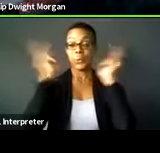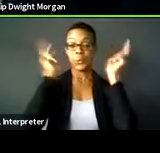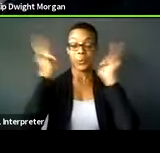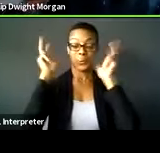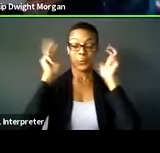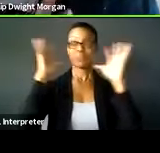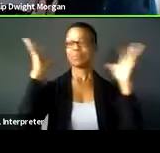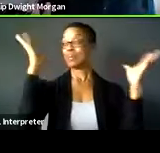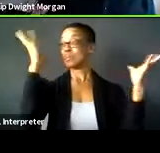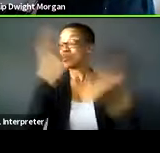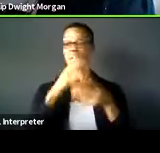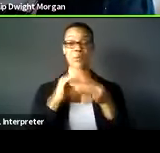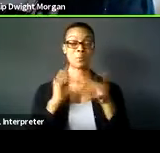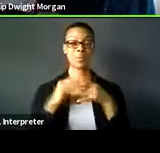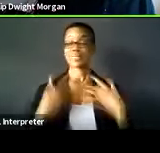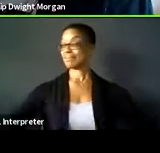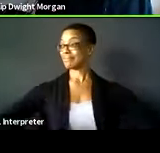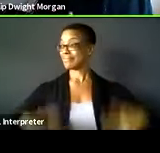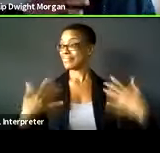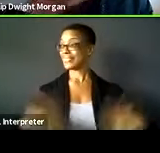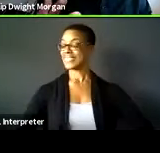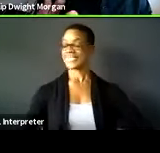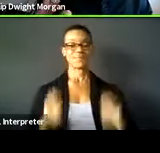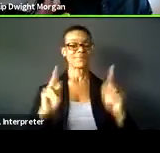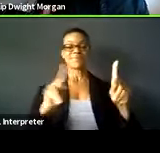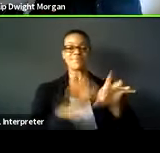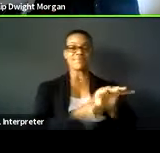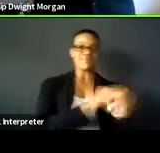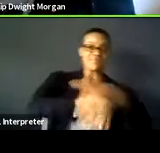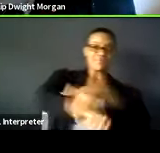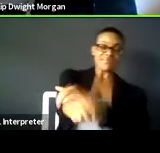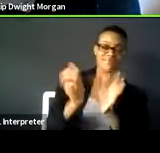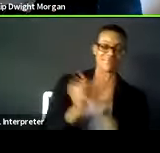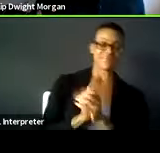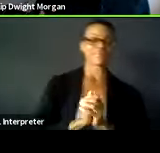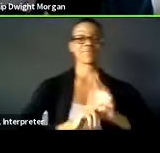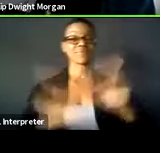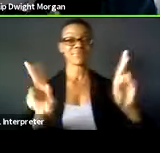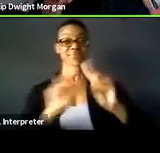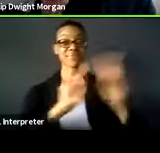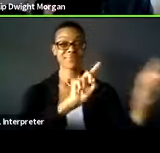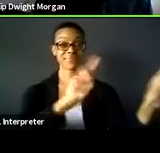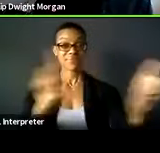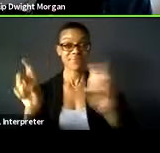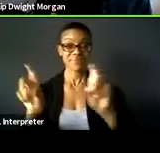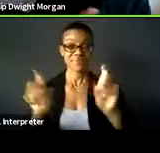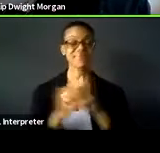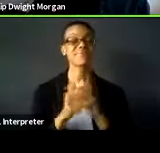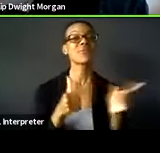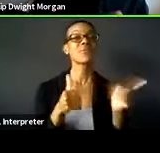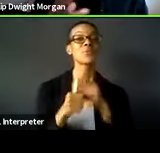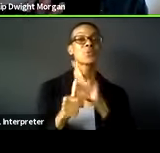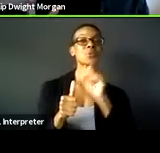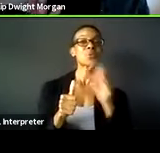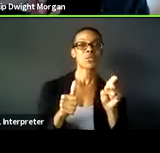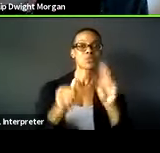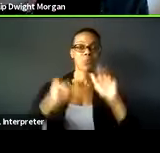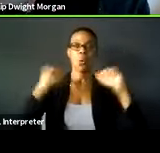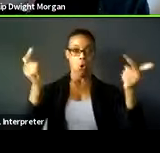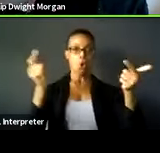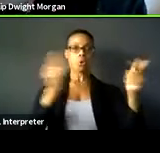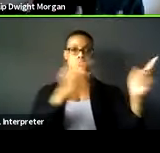world. Okay, so now I'm gonna jump into the questions. And my first question is for the entire